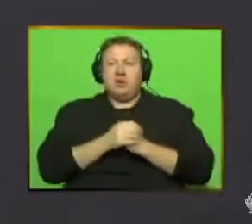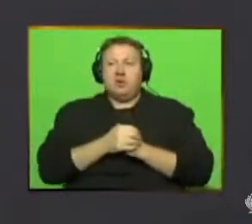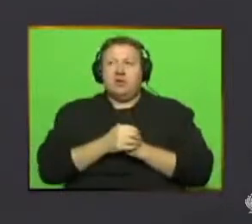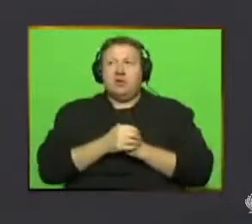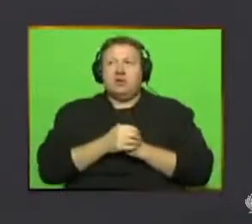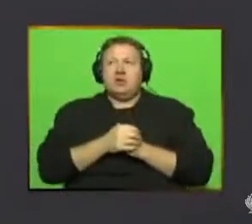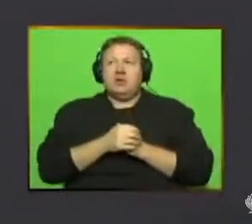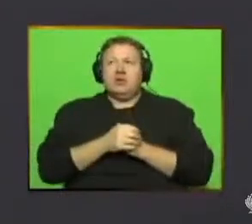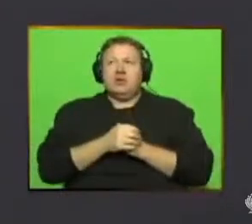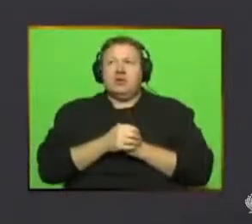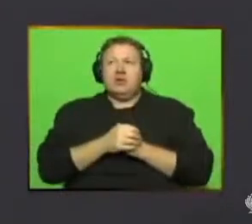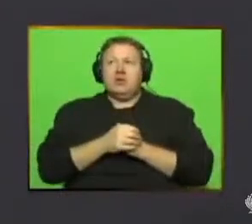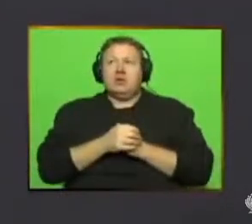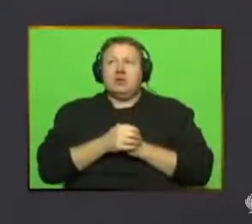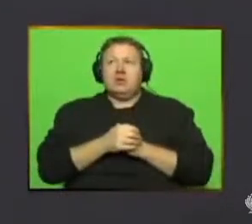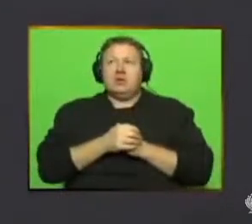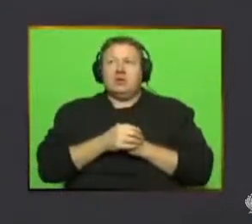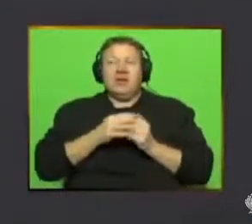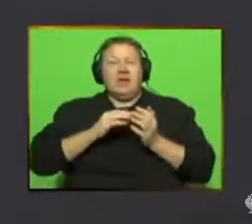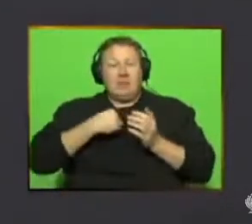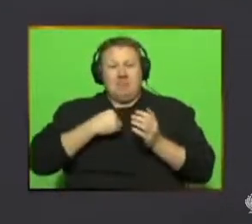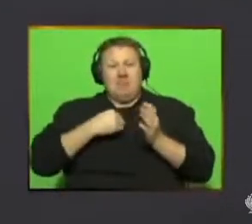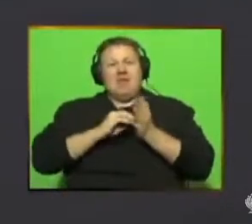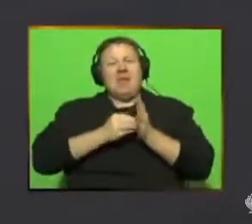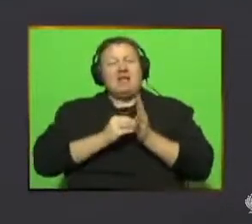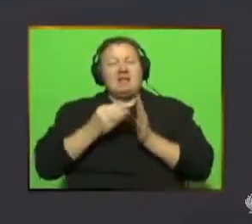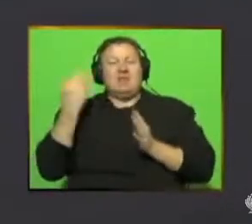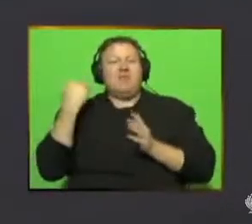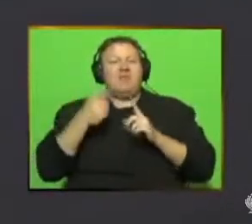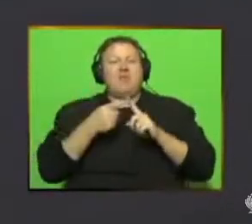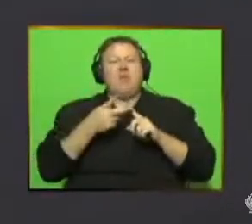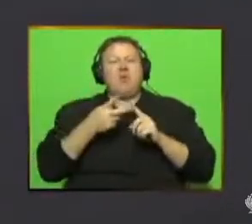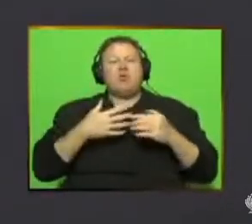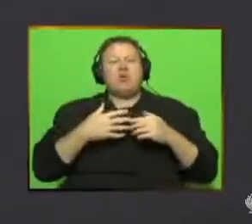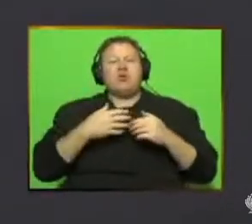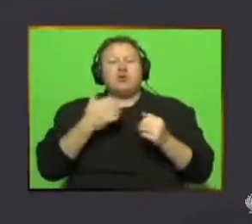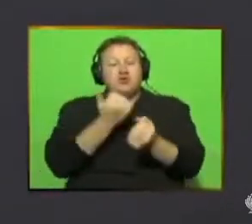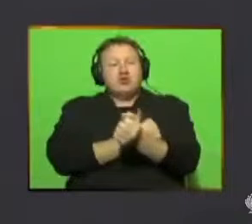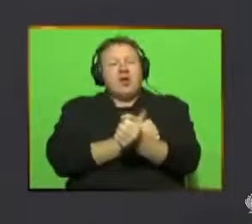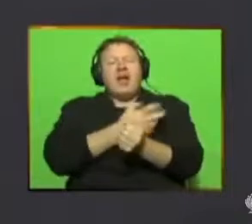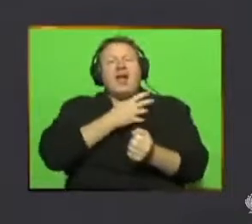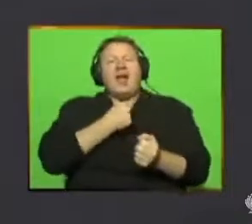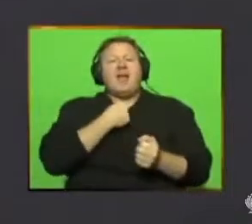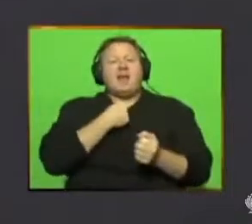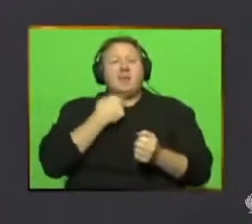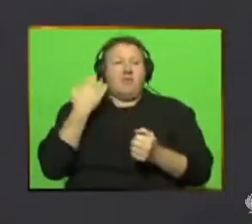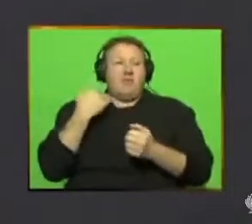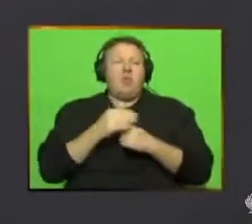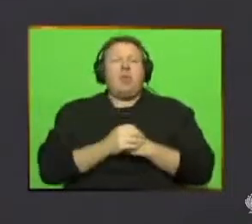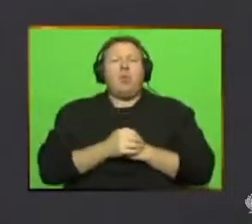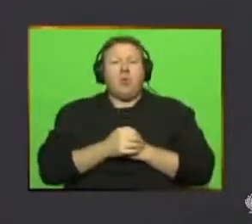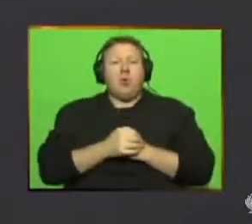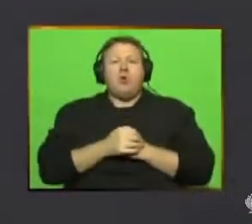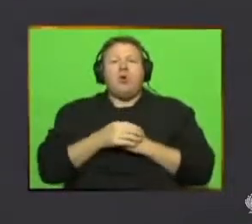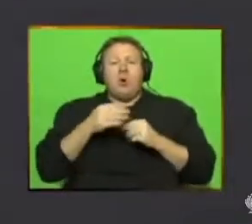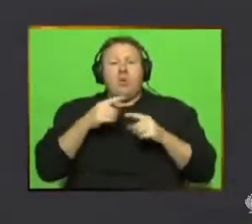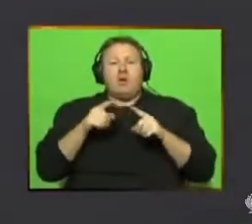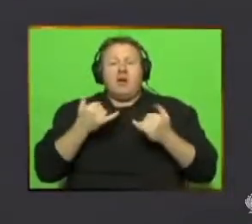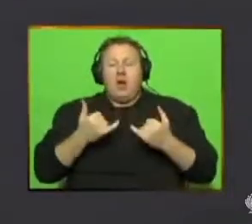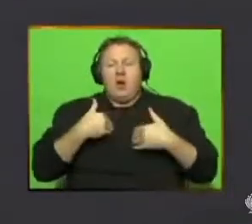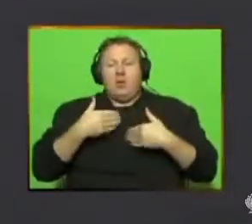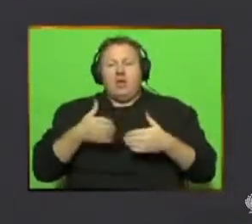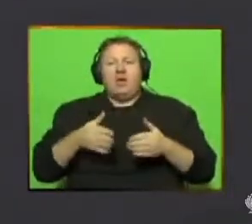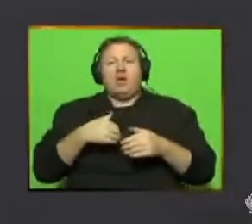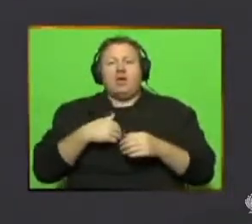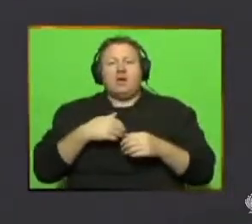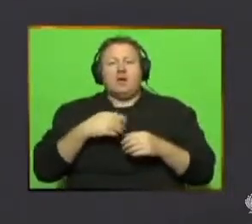recovering drug addict and reformed gangster to tell their story. Mr. President, the colored people are dying, and